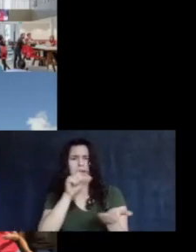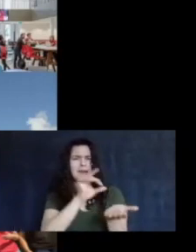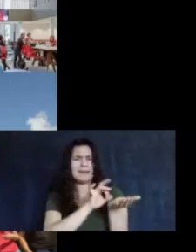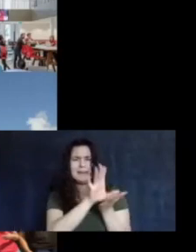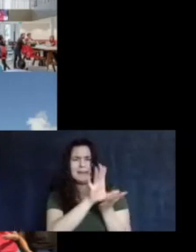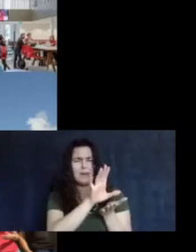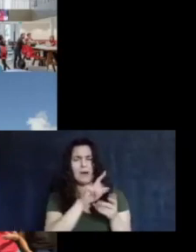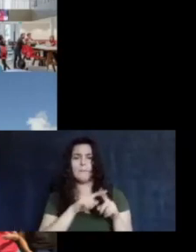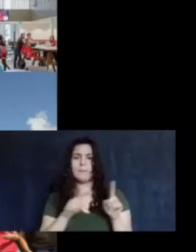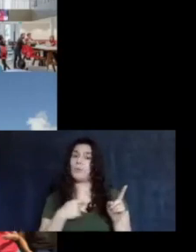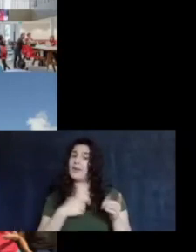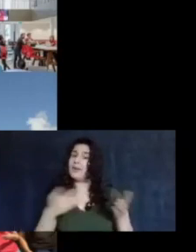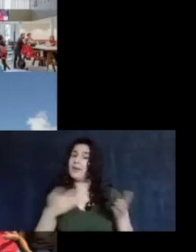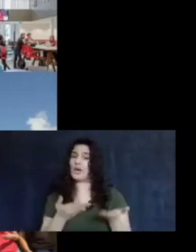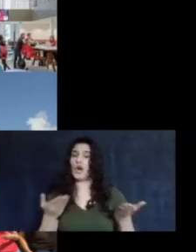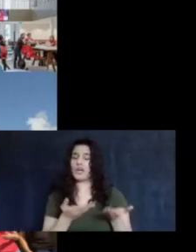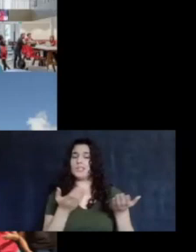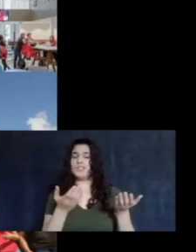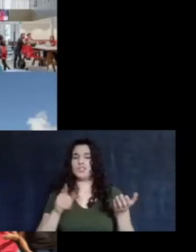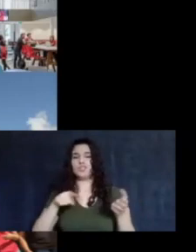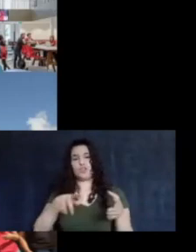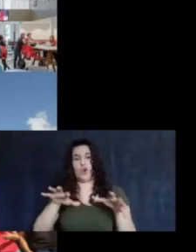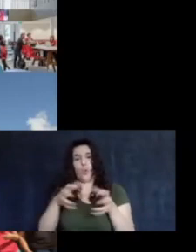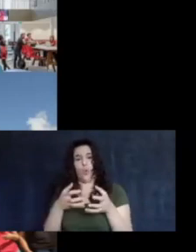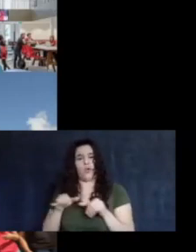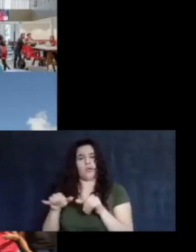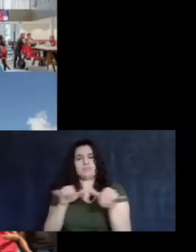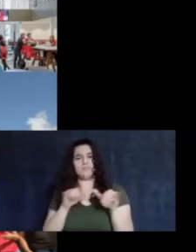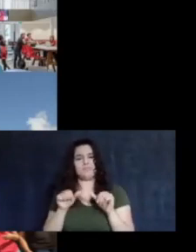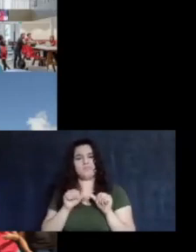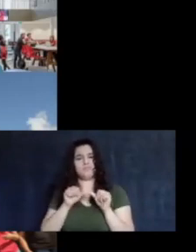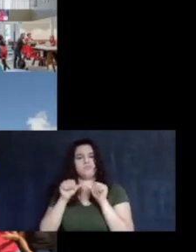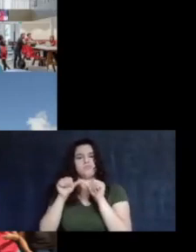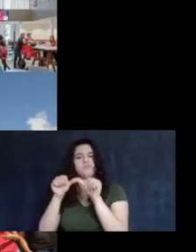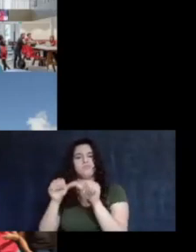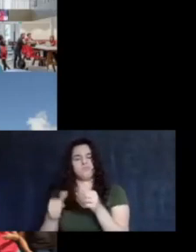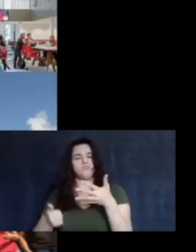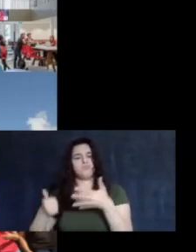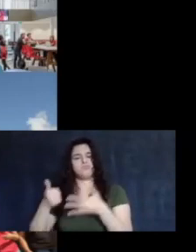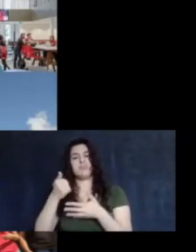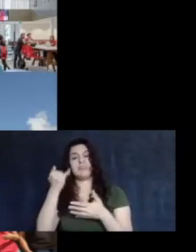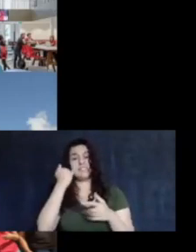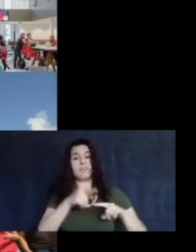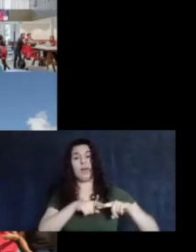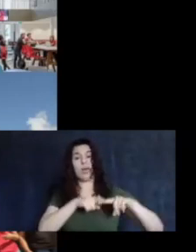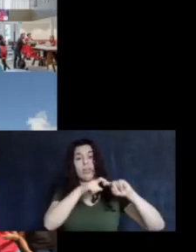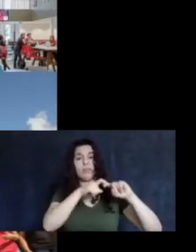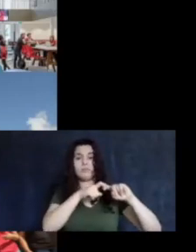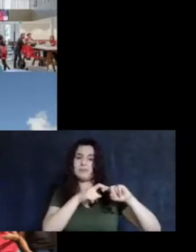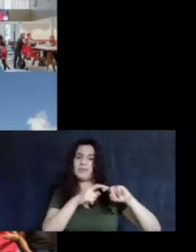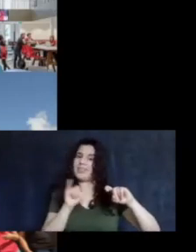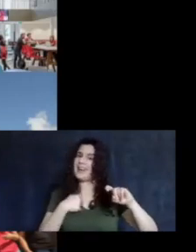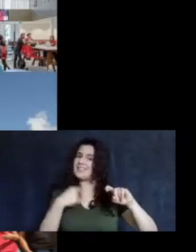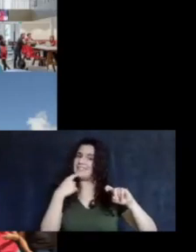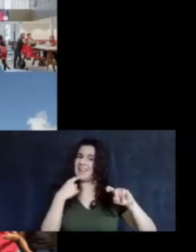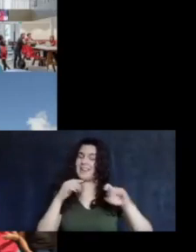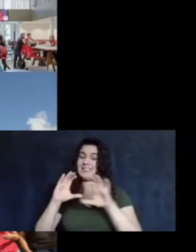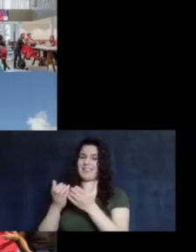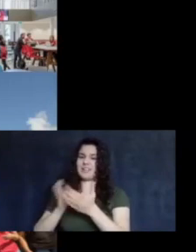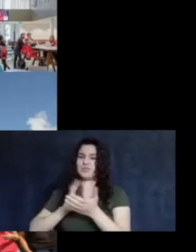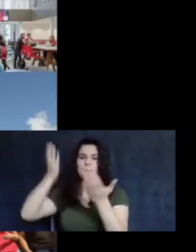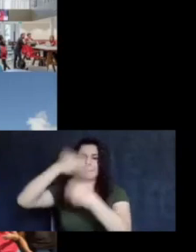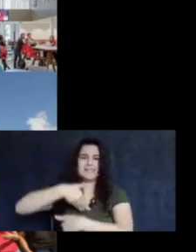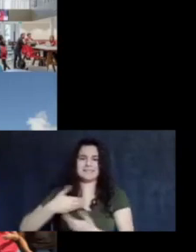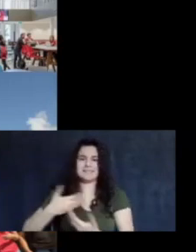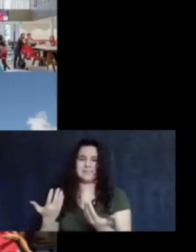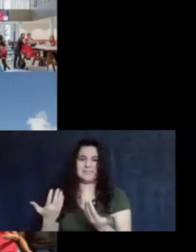is encouraged simply because, as I mentioned before, if you start sitting out, you'll miss courses and you'll get to a